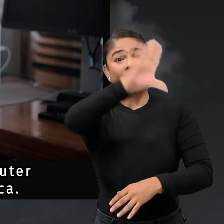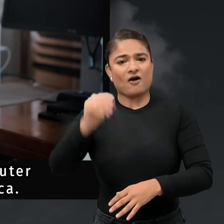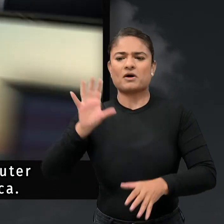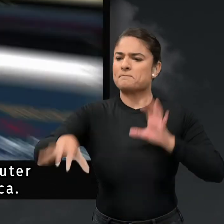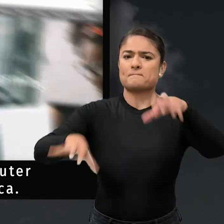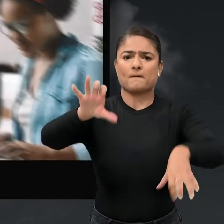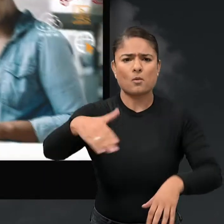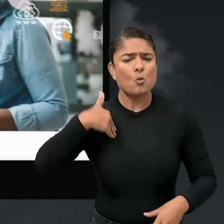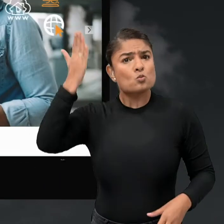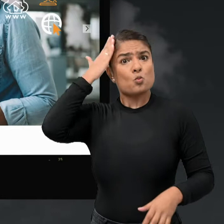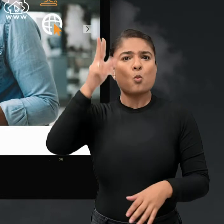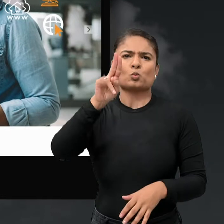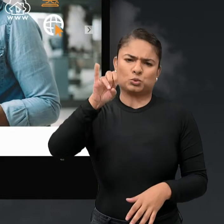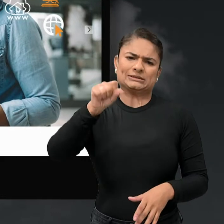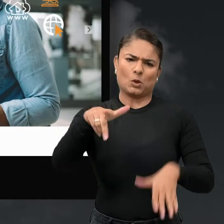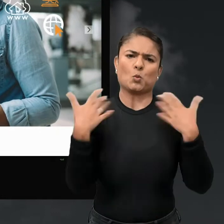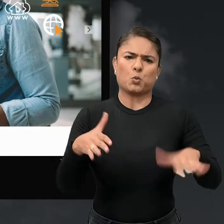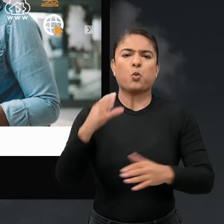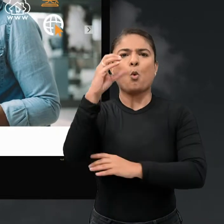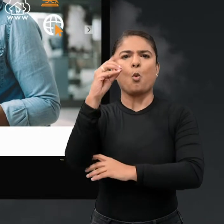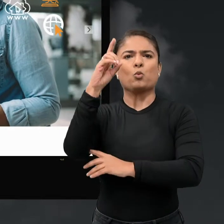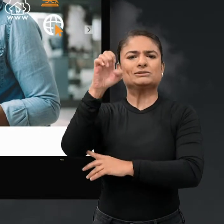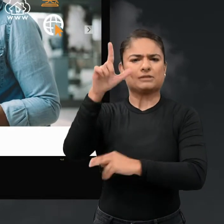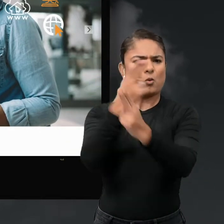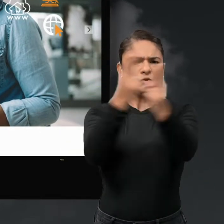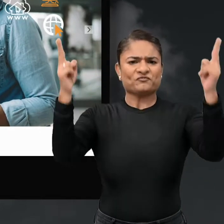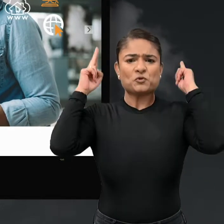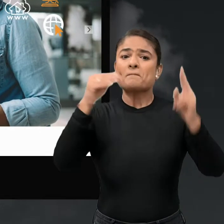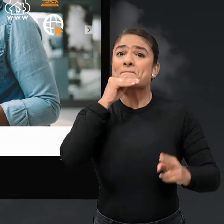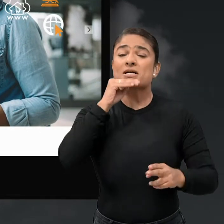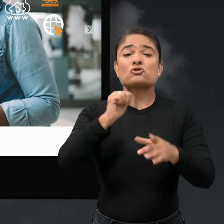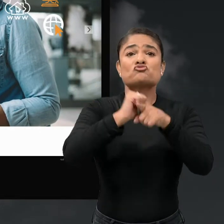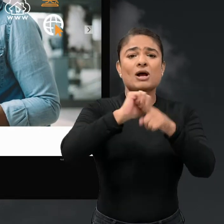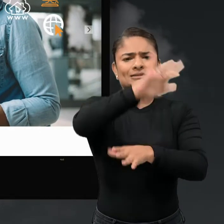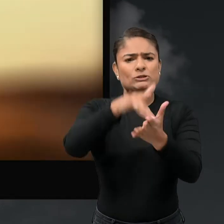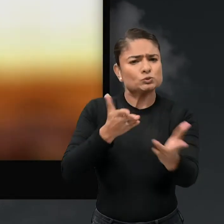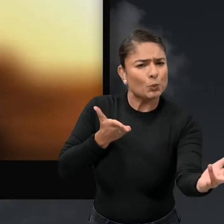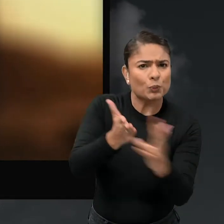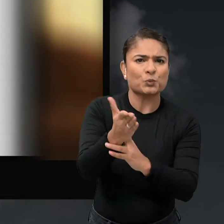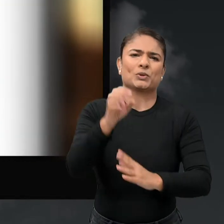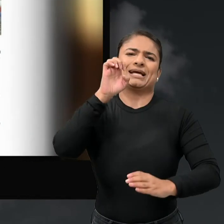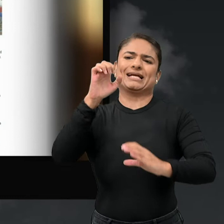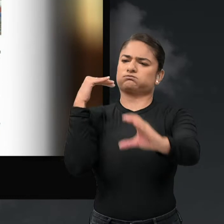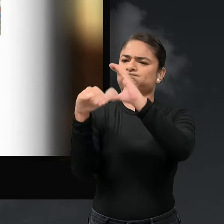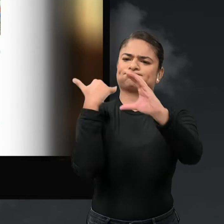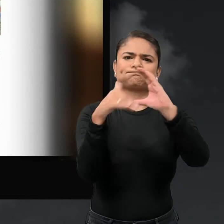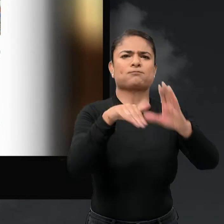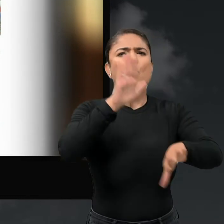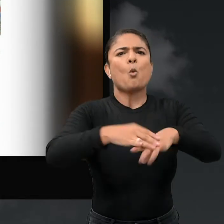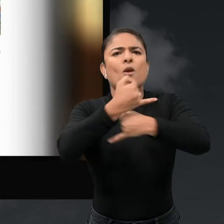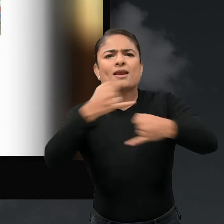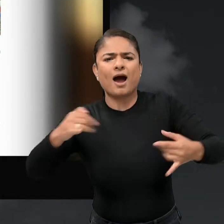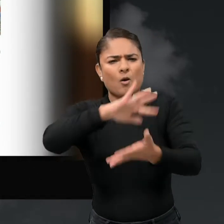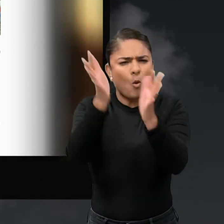Africa. You would know that UNISA is an ODEL university, namely that we do our training